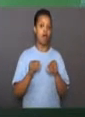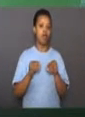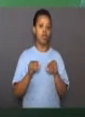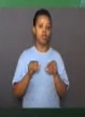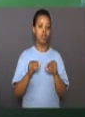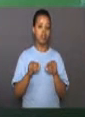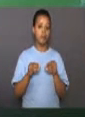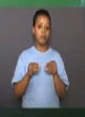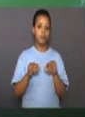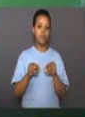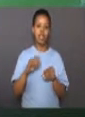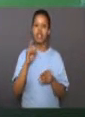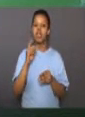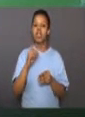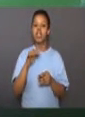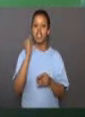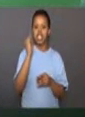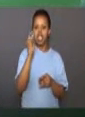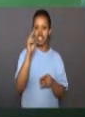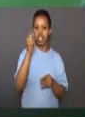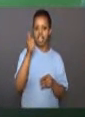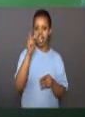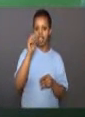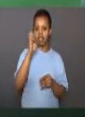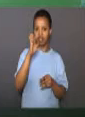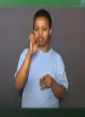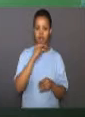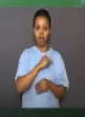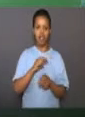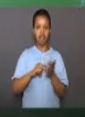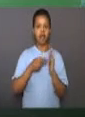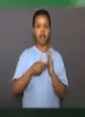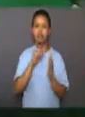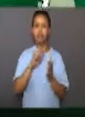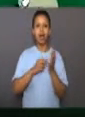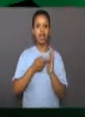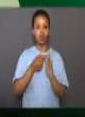you explain what innate behavior means?